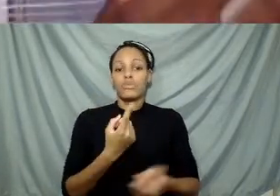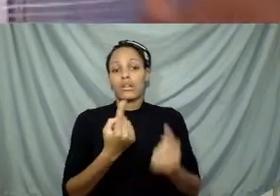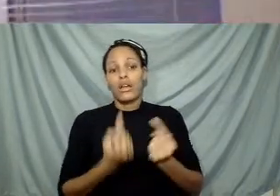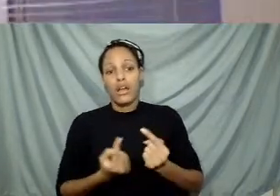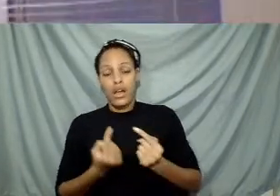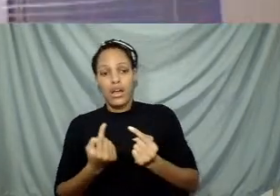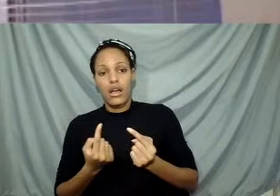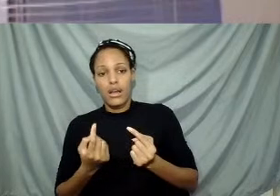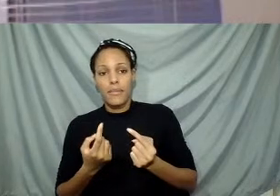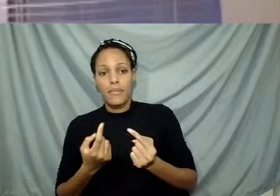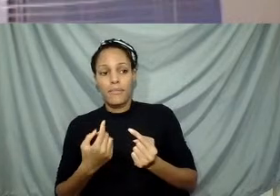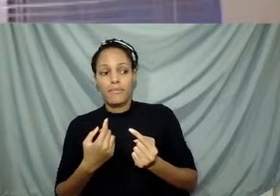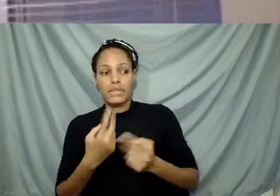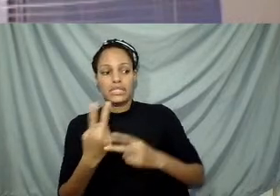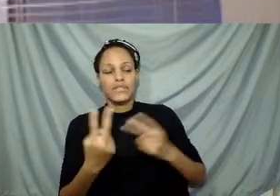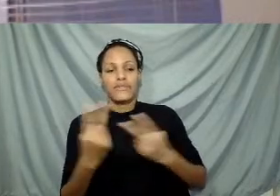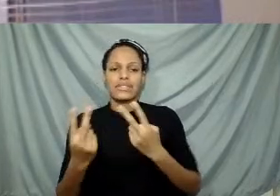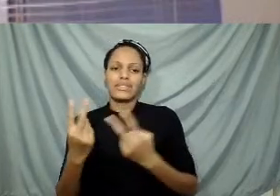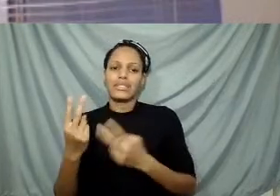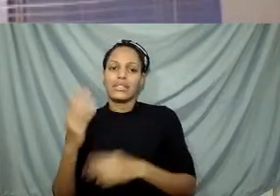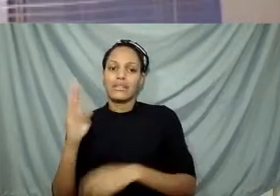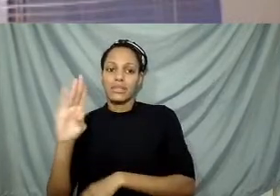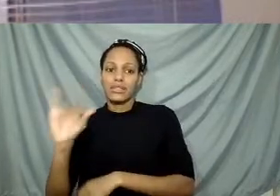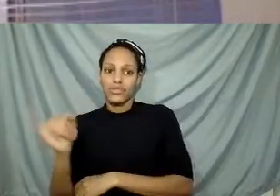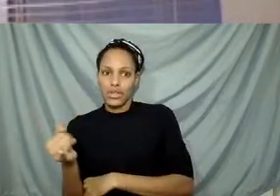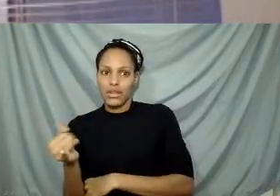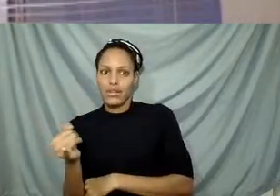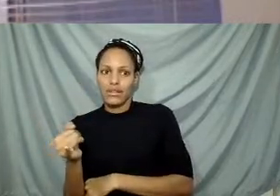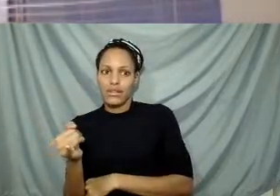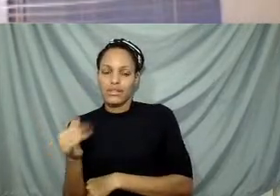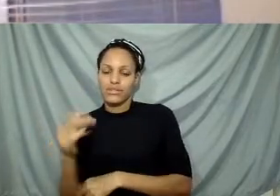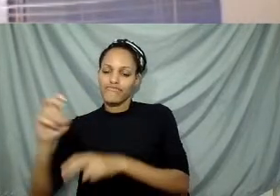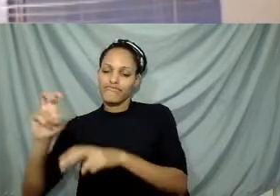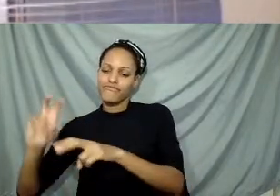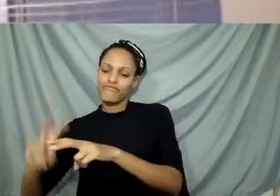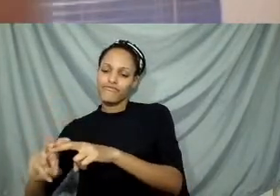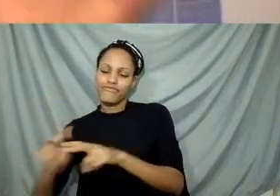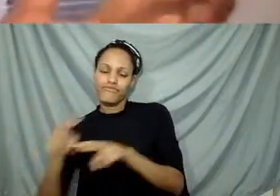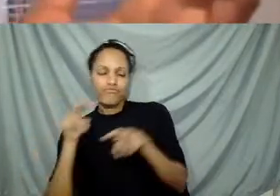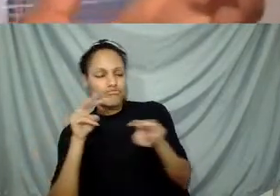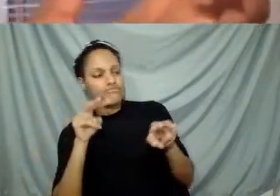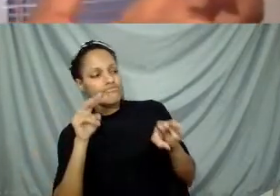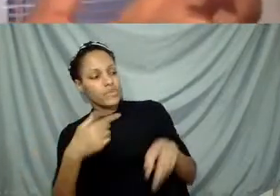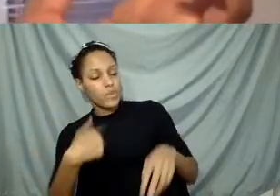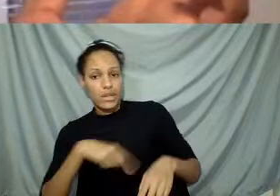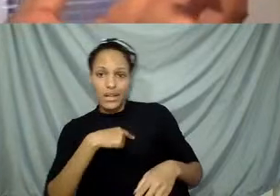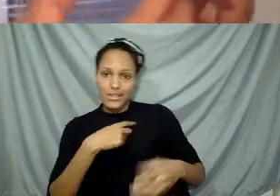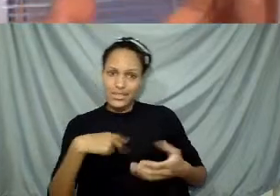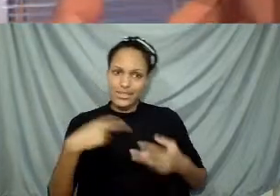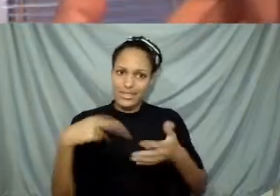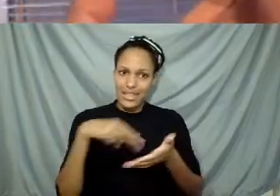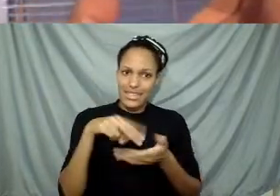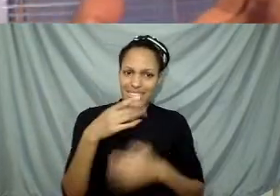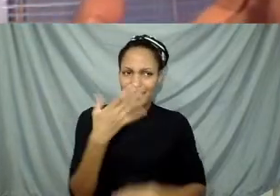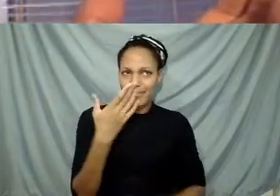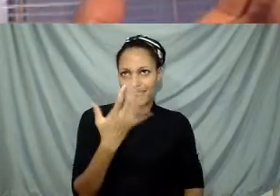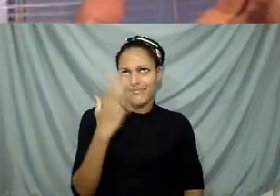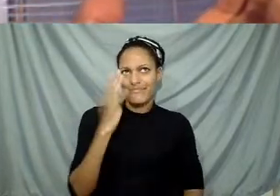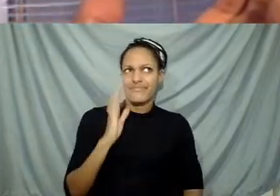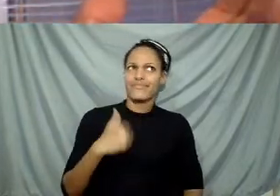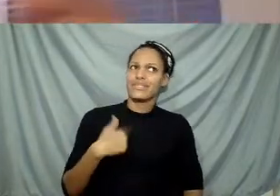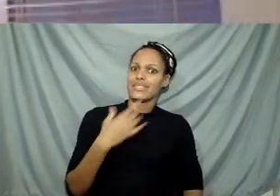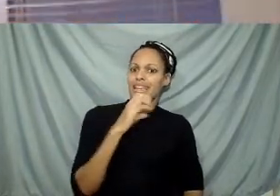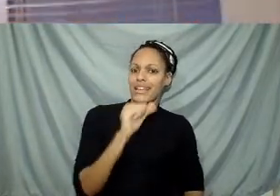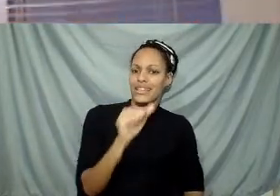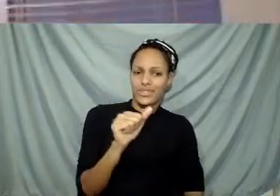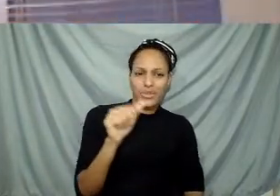one day when she visited BJ and she sat in the corner and she watched us dance. And I was probably 13 years old,